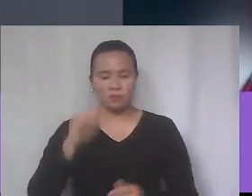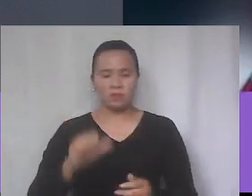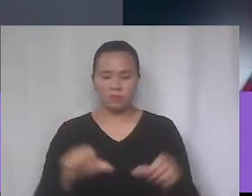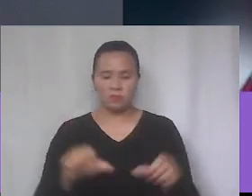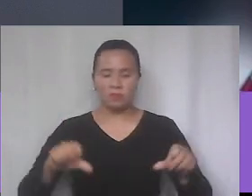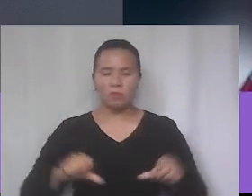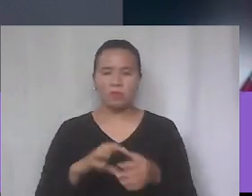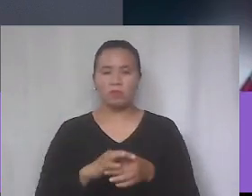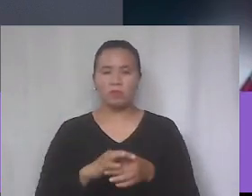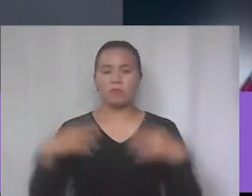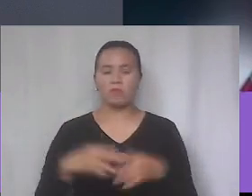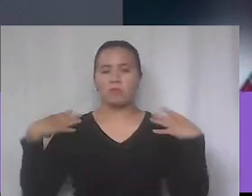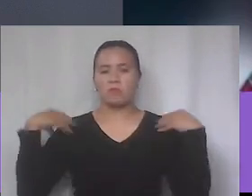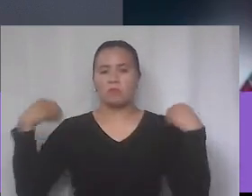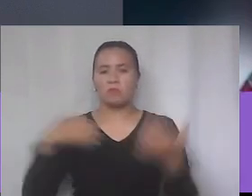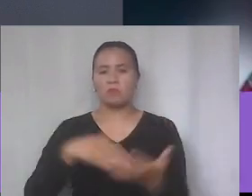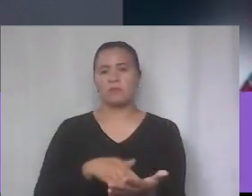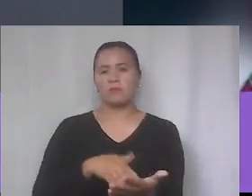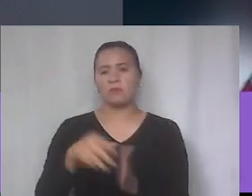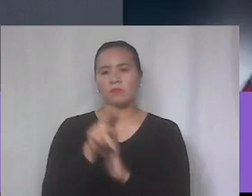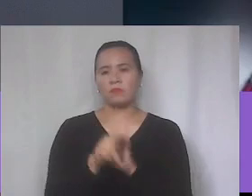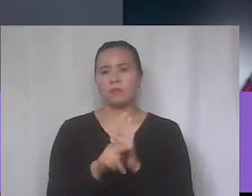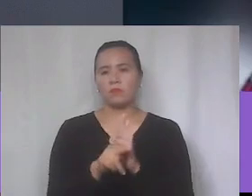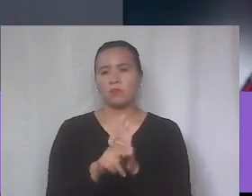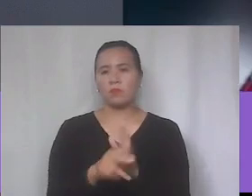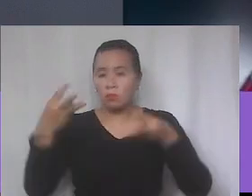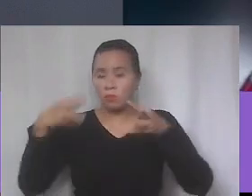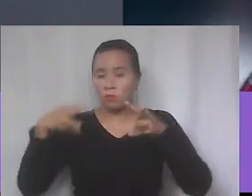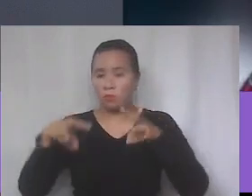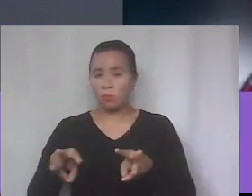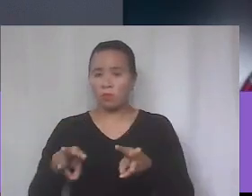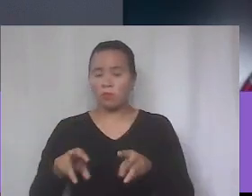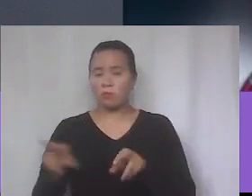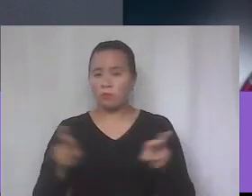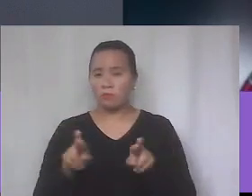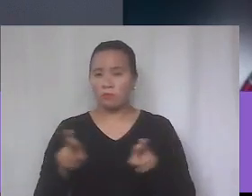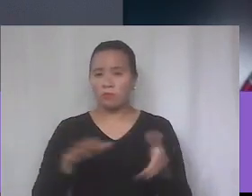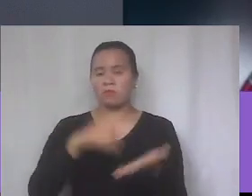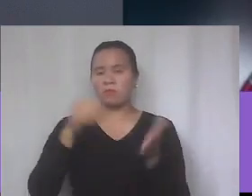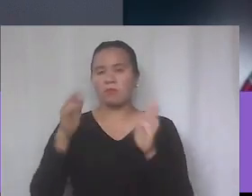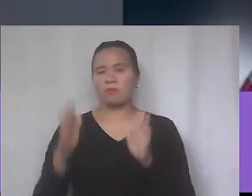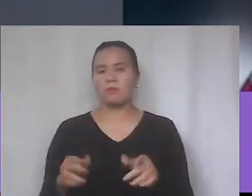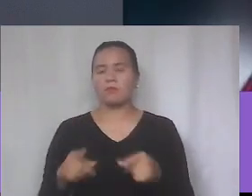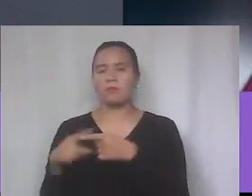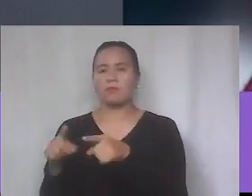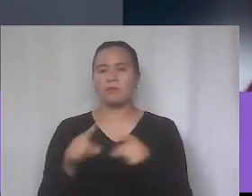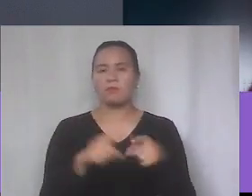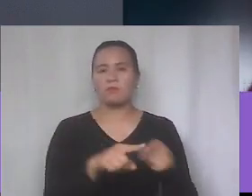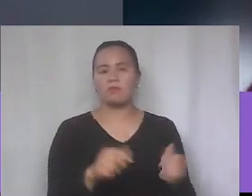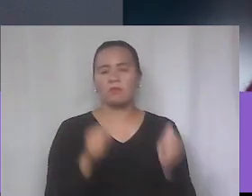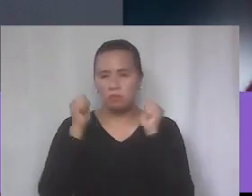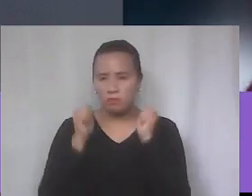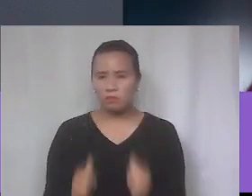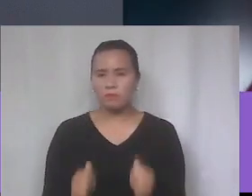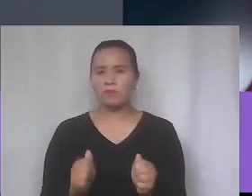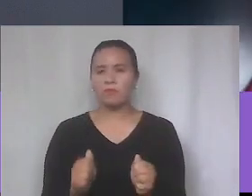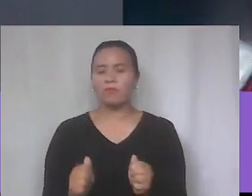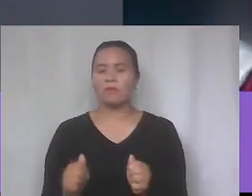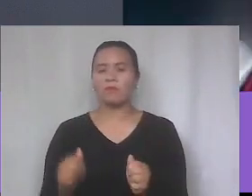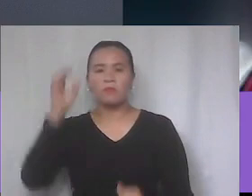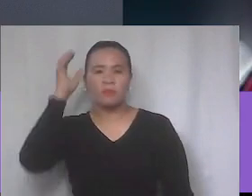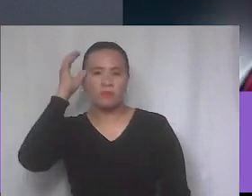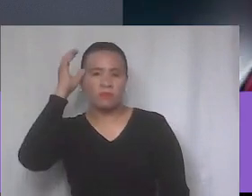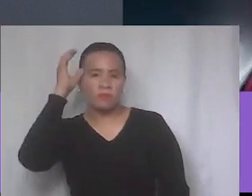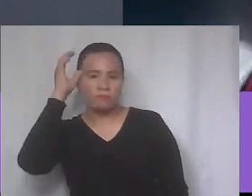writing. While regular students may have different abilities and concerns, I have observed that the manner